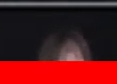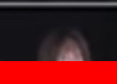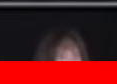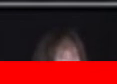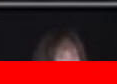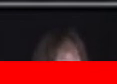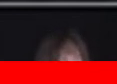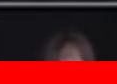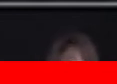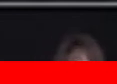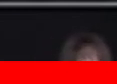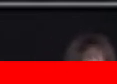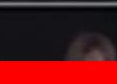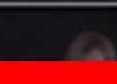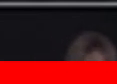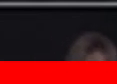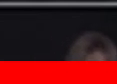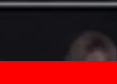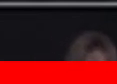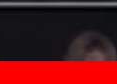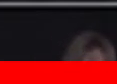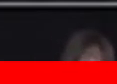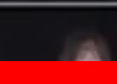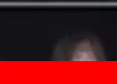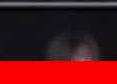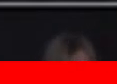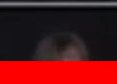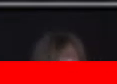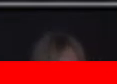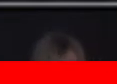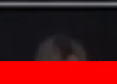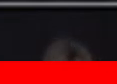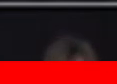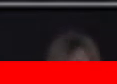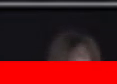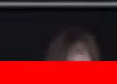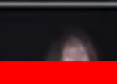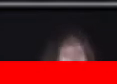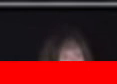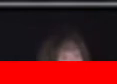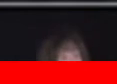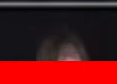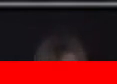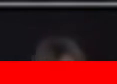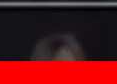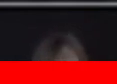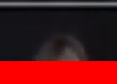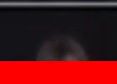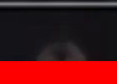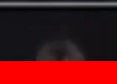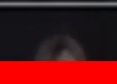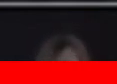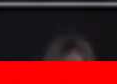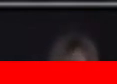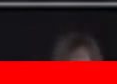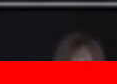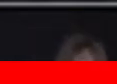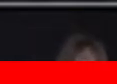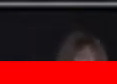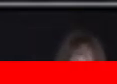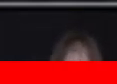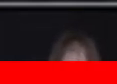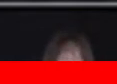do it. I know they have done it before, and they can do it again, and so we have full confidence. And their ability to use social media and other